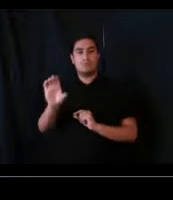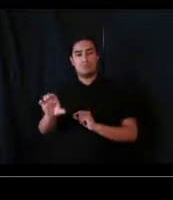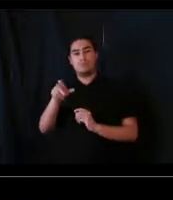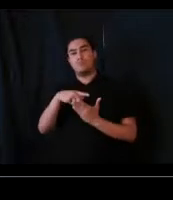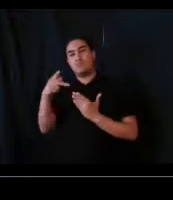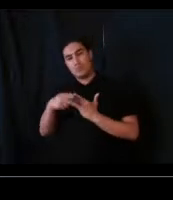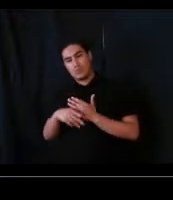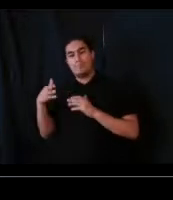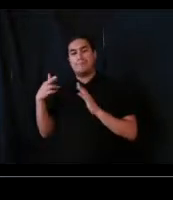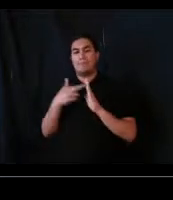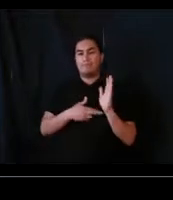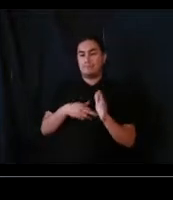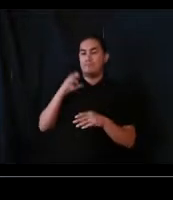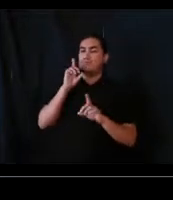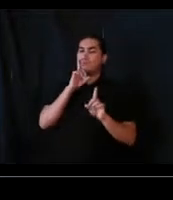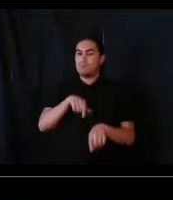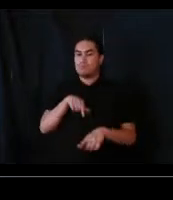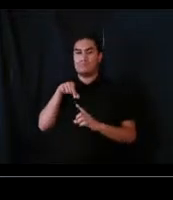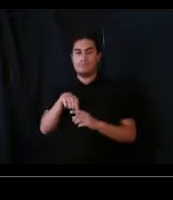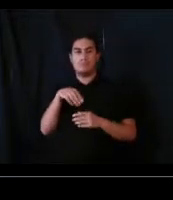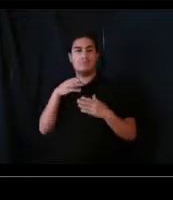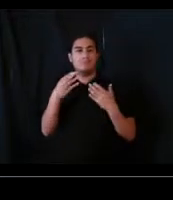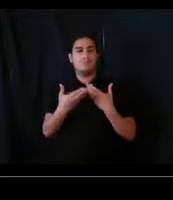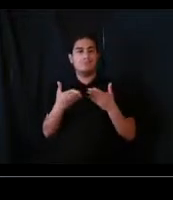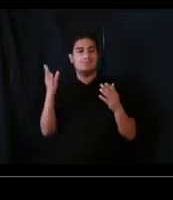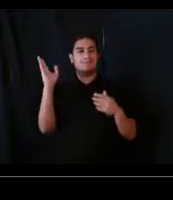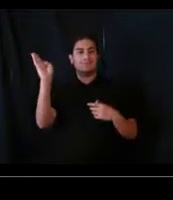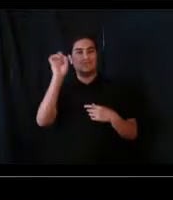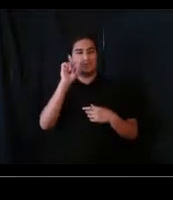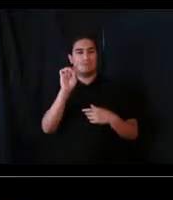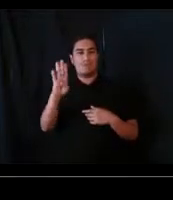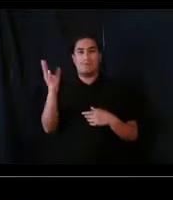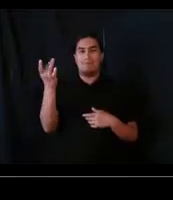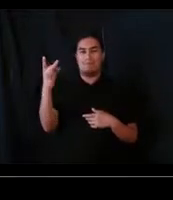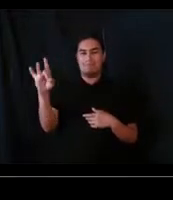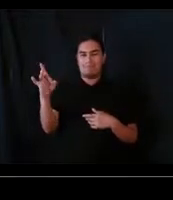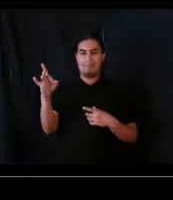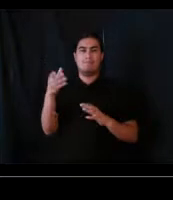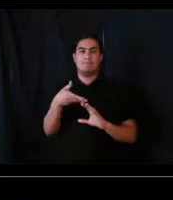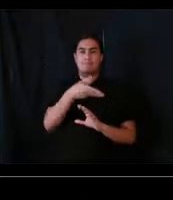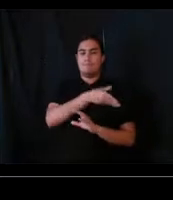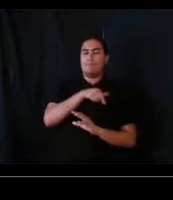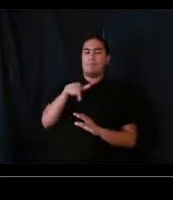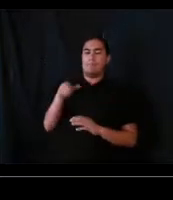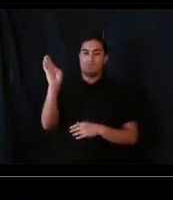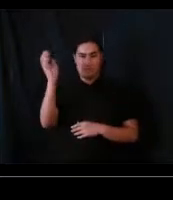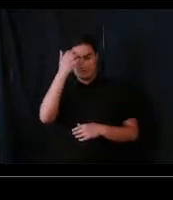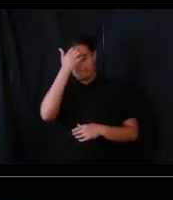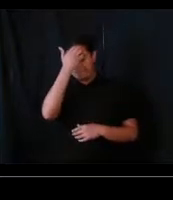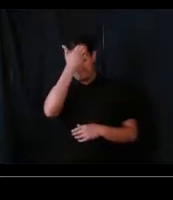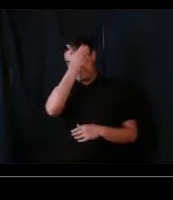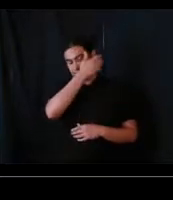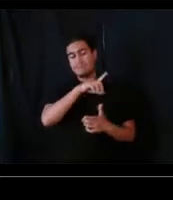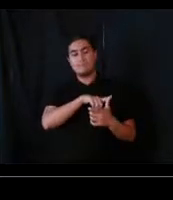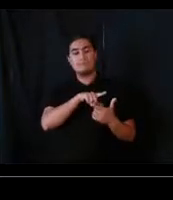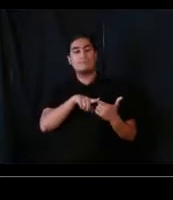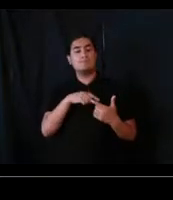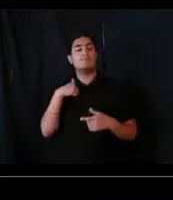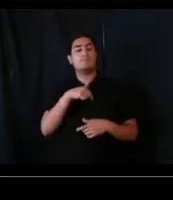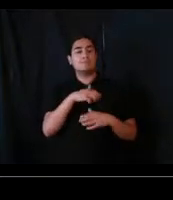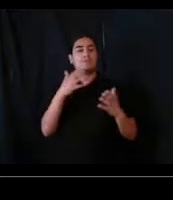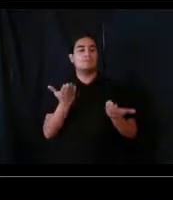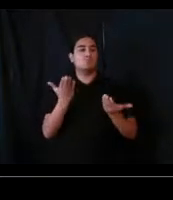guidelines were addressed in the presentation of tab 18 again immediately preceding this presentation therefore staff recommends your